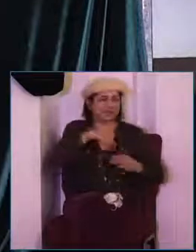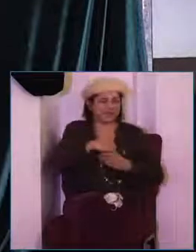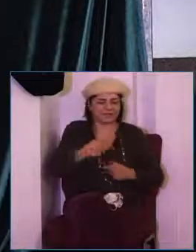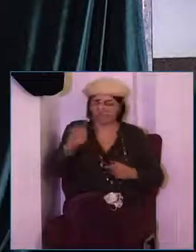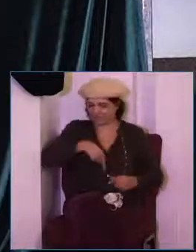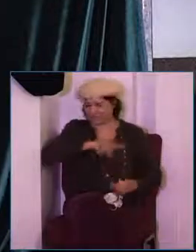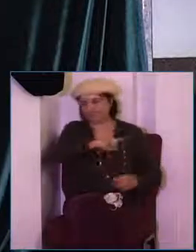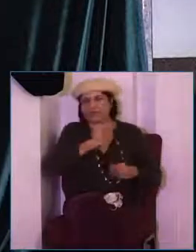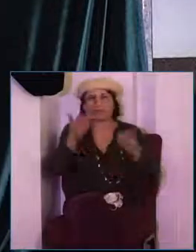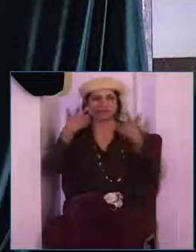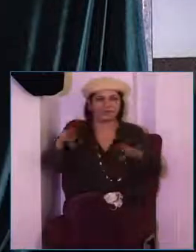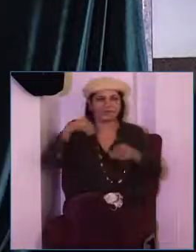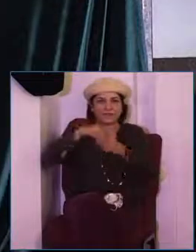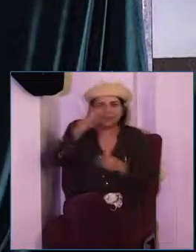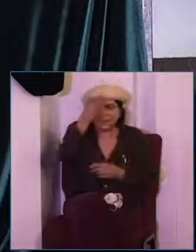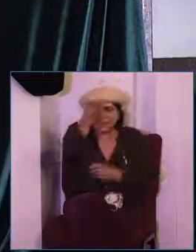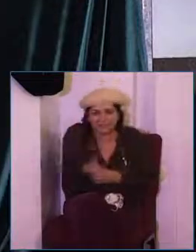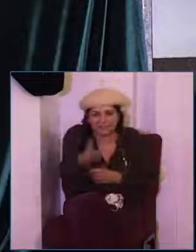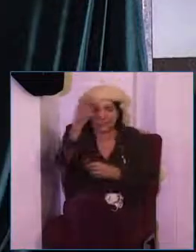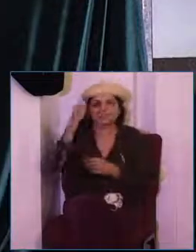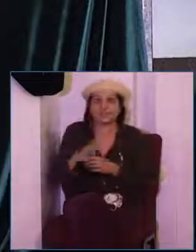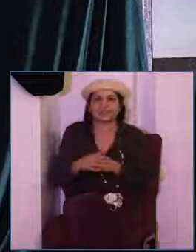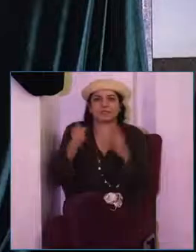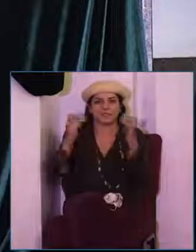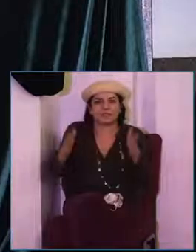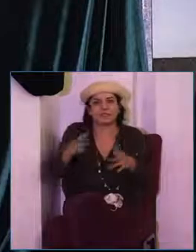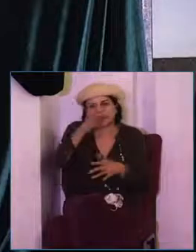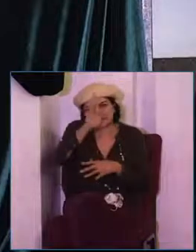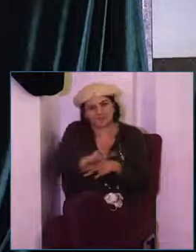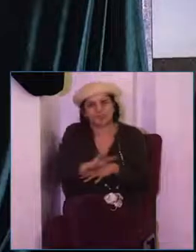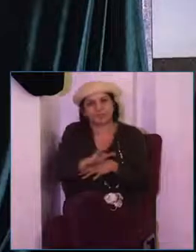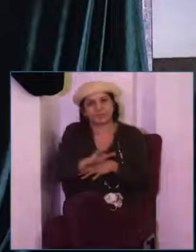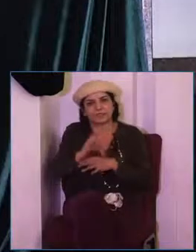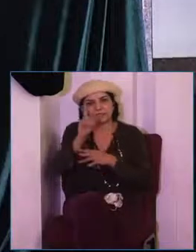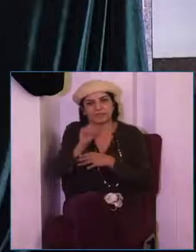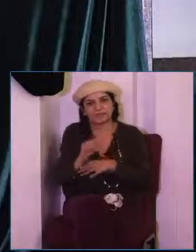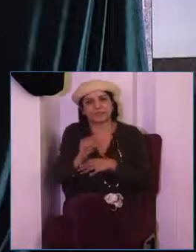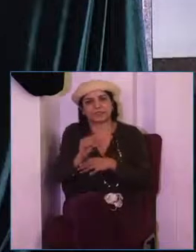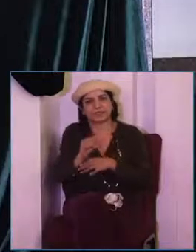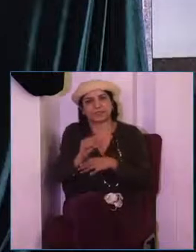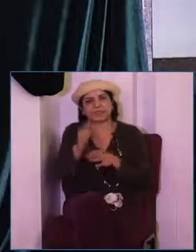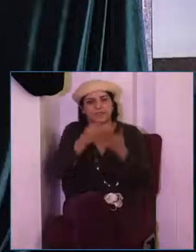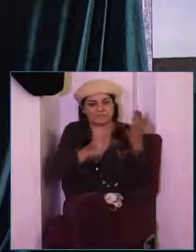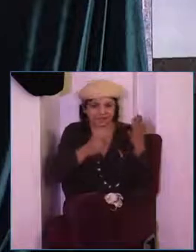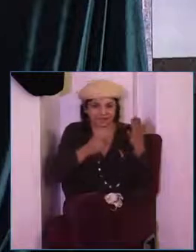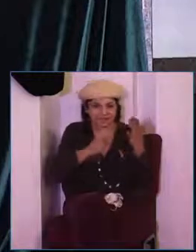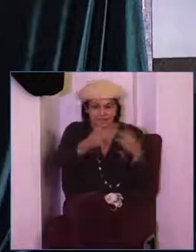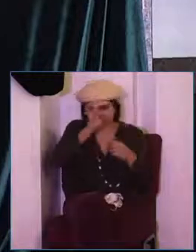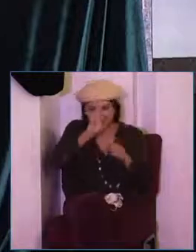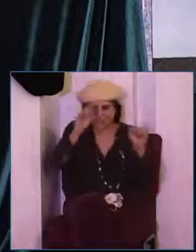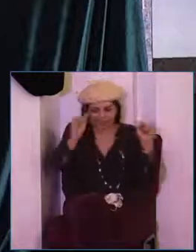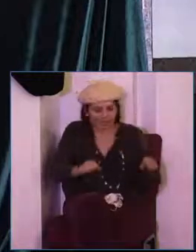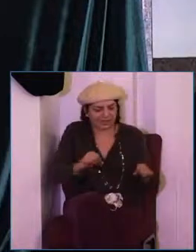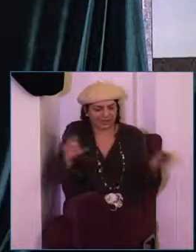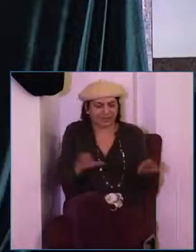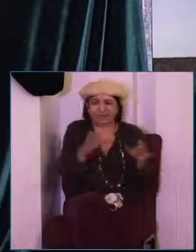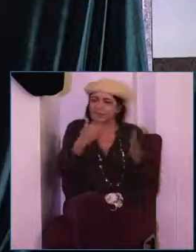you. Let God do what God can do in spite of all of the mess around